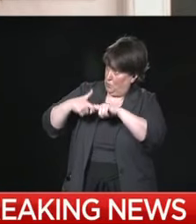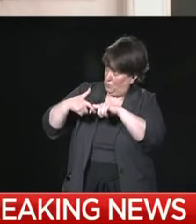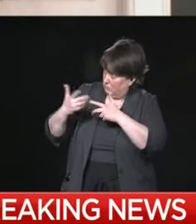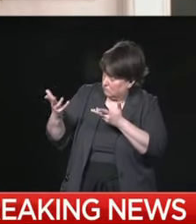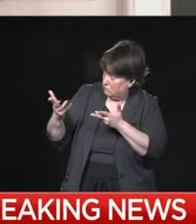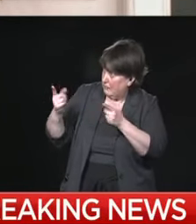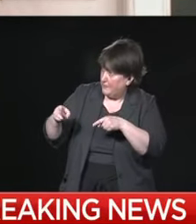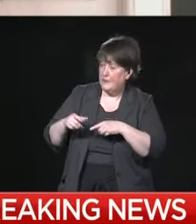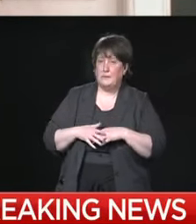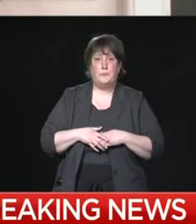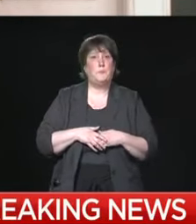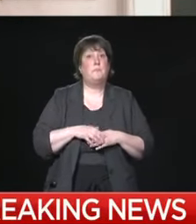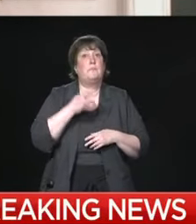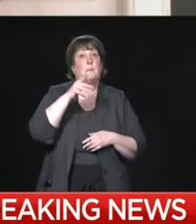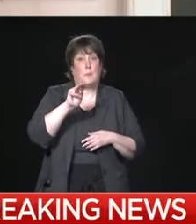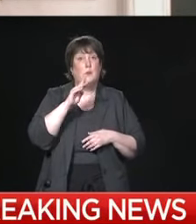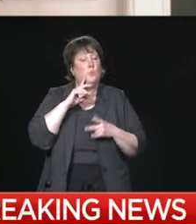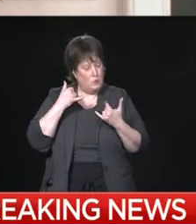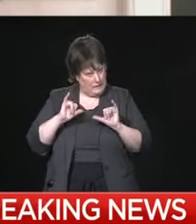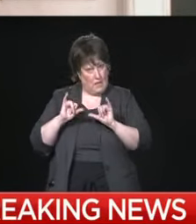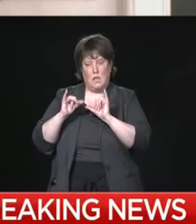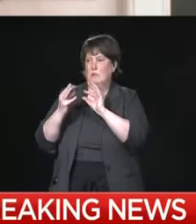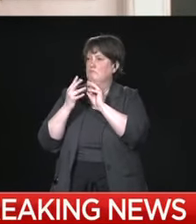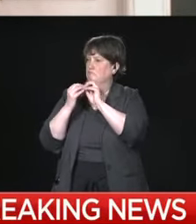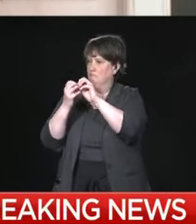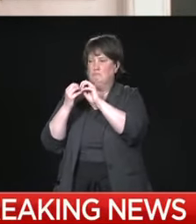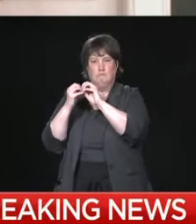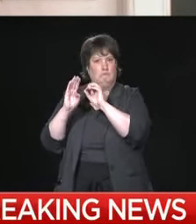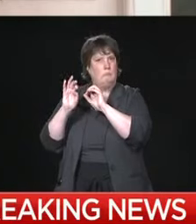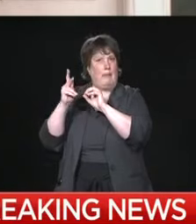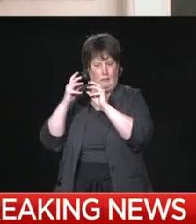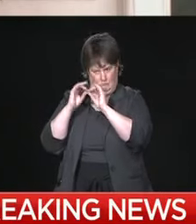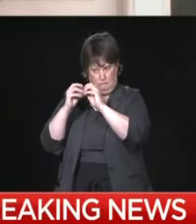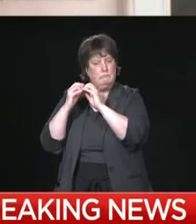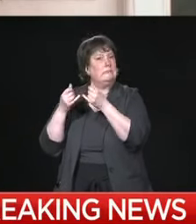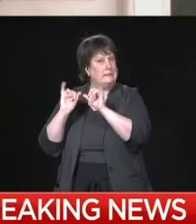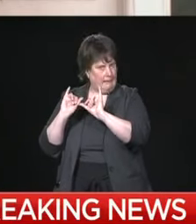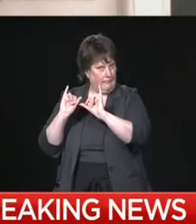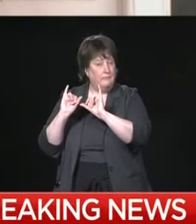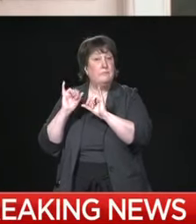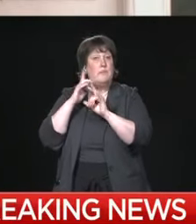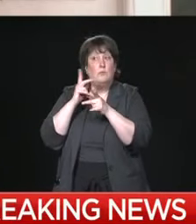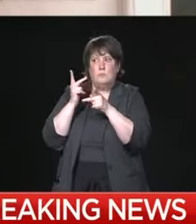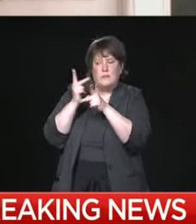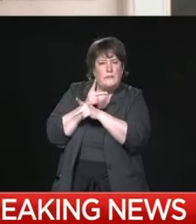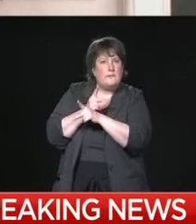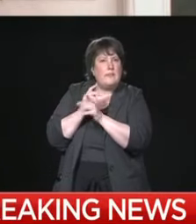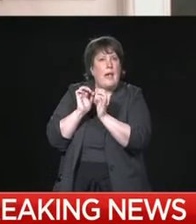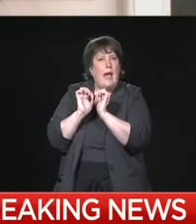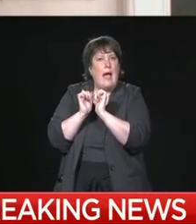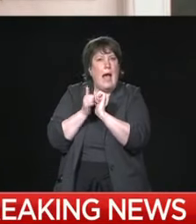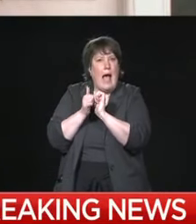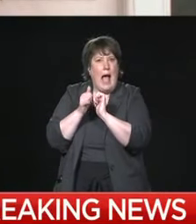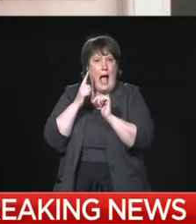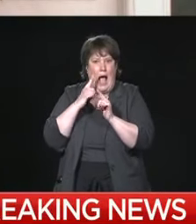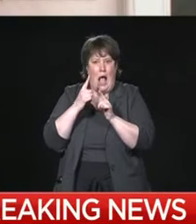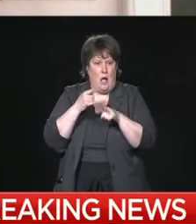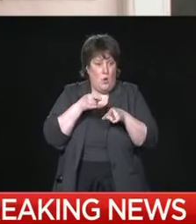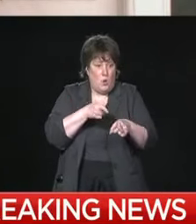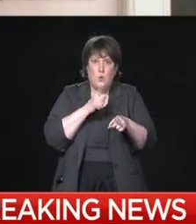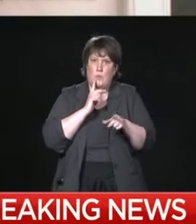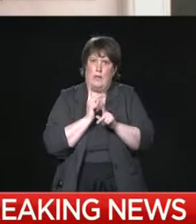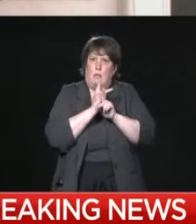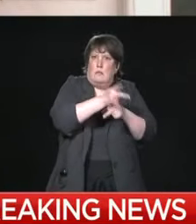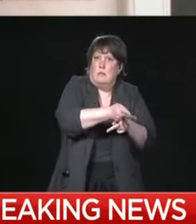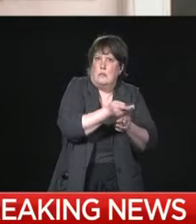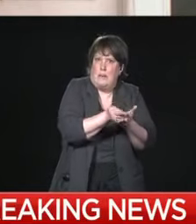that? Those conversations continue with the banks. We're also looking at ways of easing access to credit for individuals